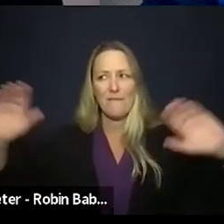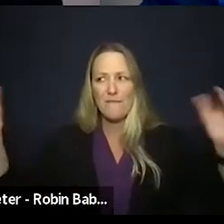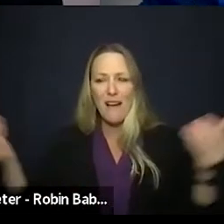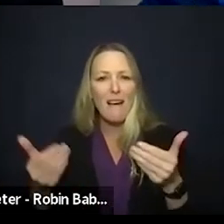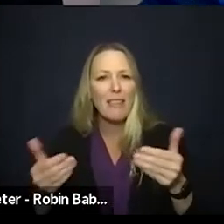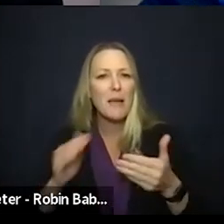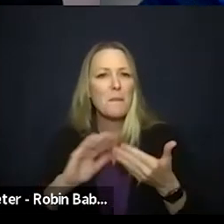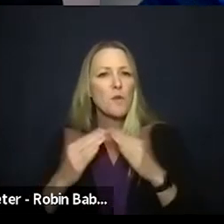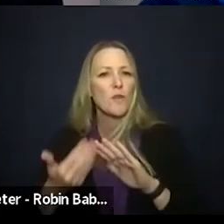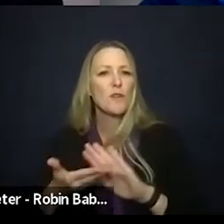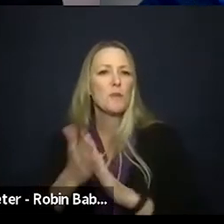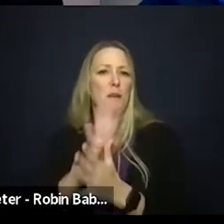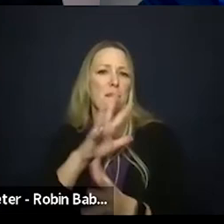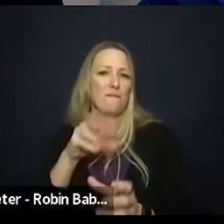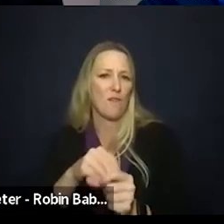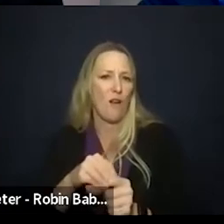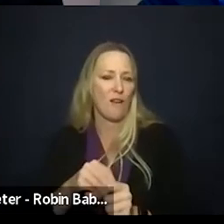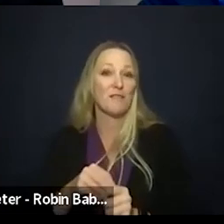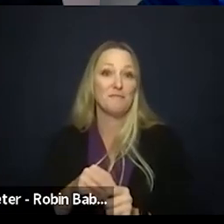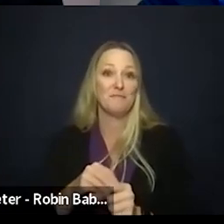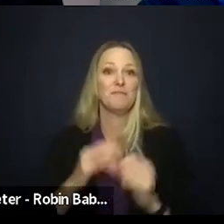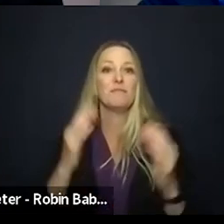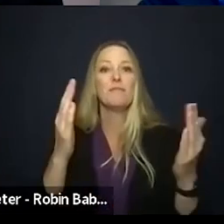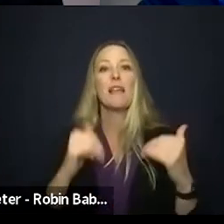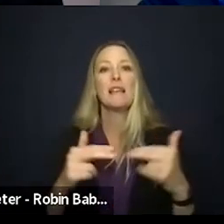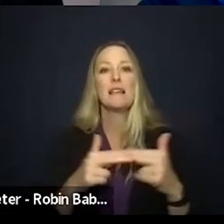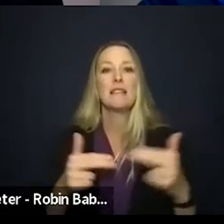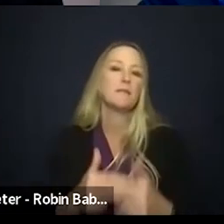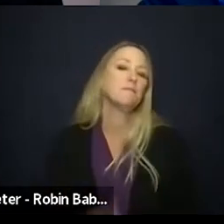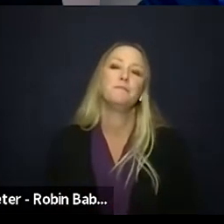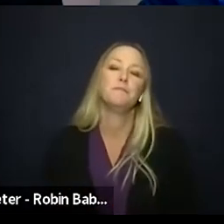of that um so next slide